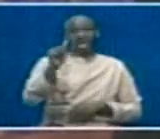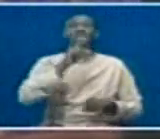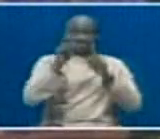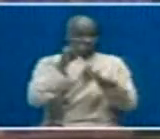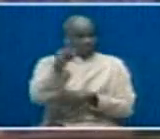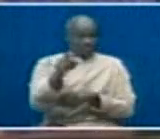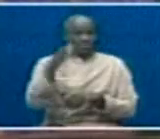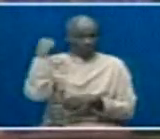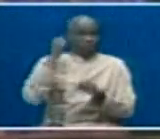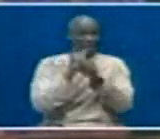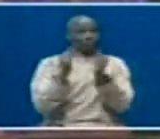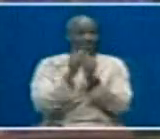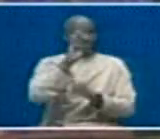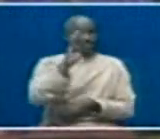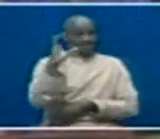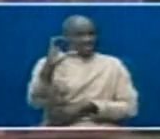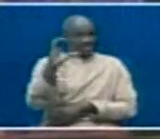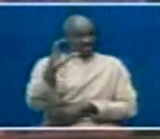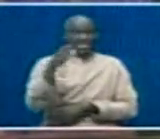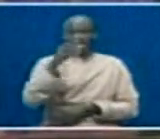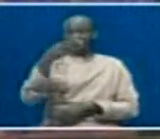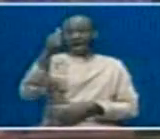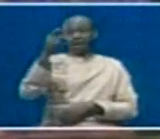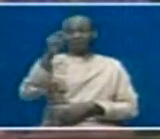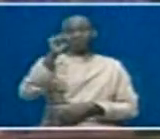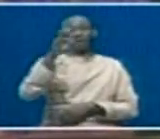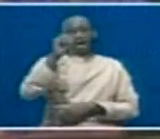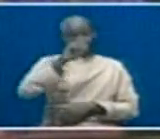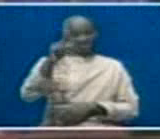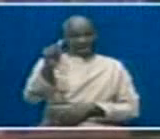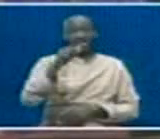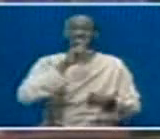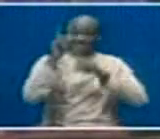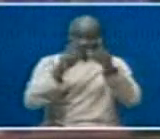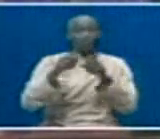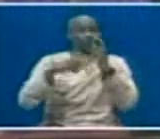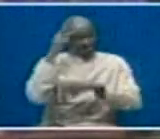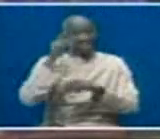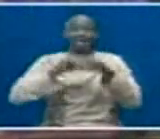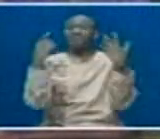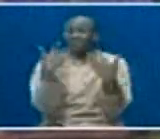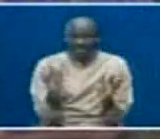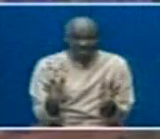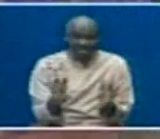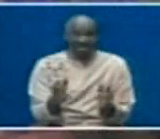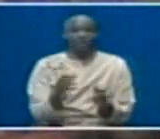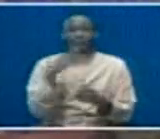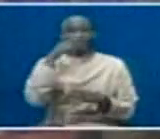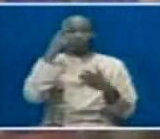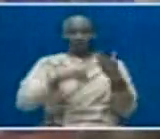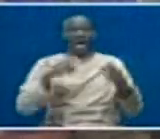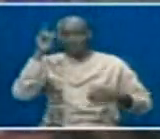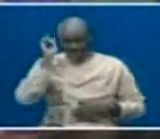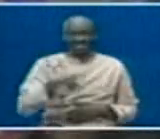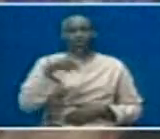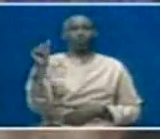worked together at the BBC. Hamza was interviewing Professor. When they finished interviewing, Professor says to Hamza, I must